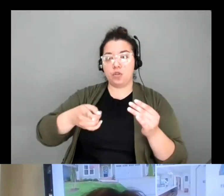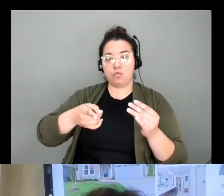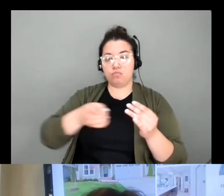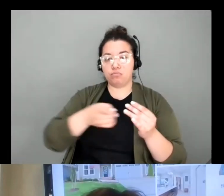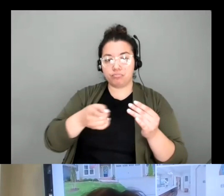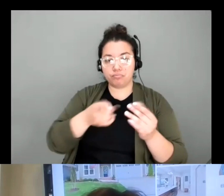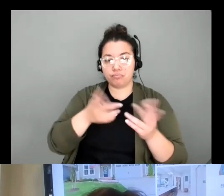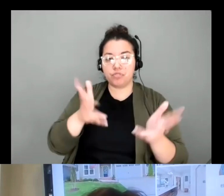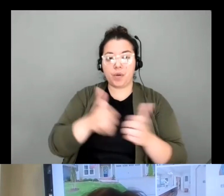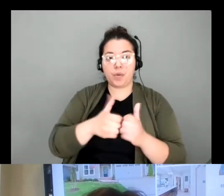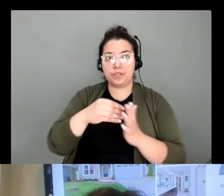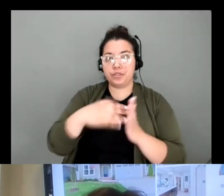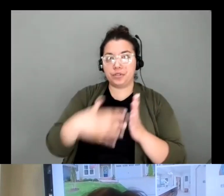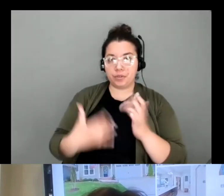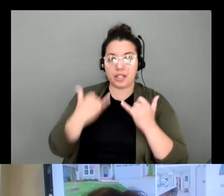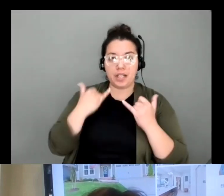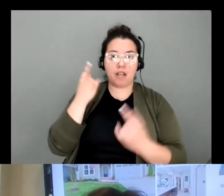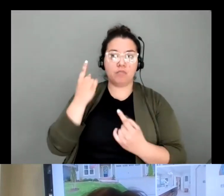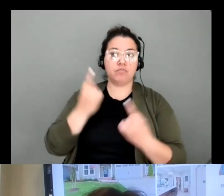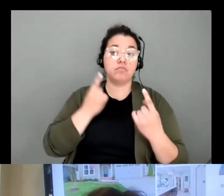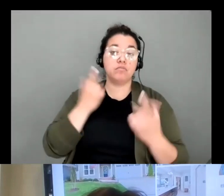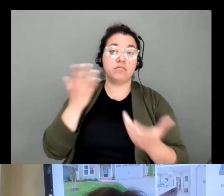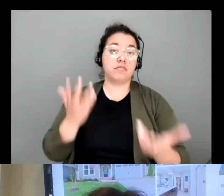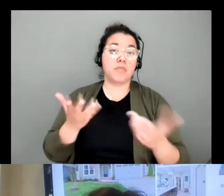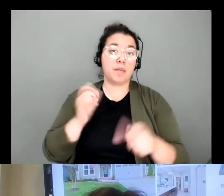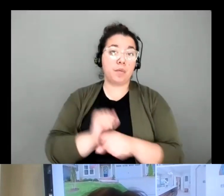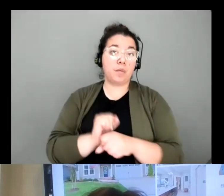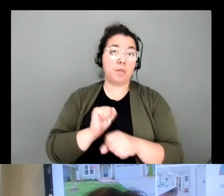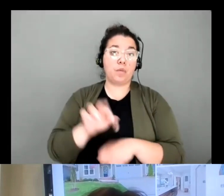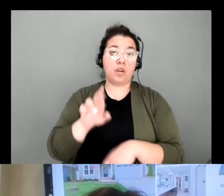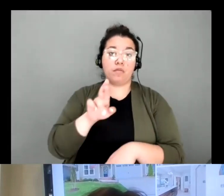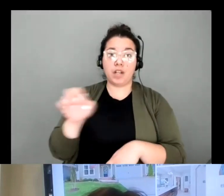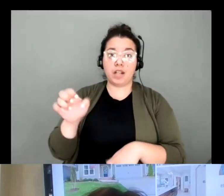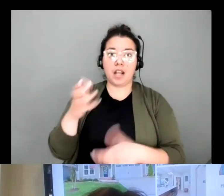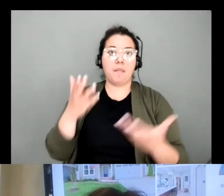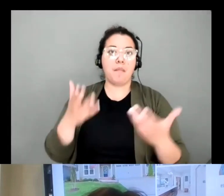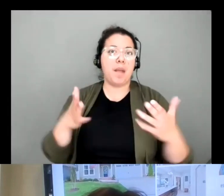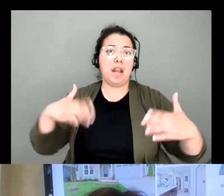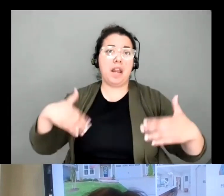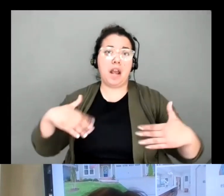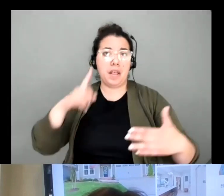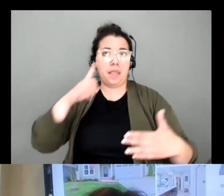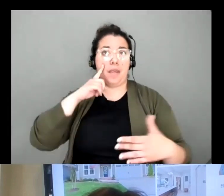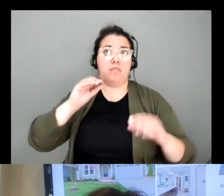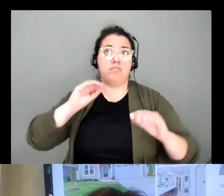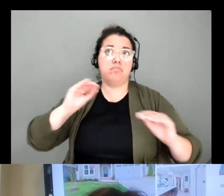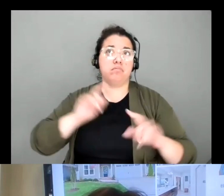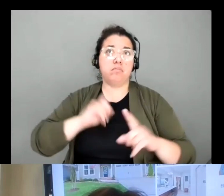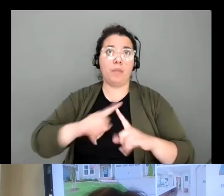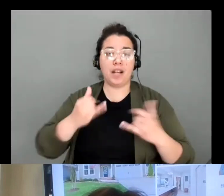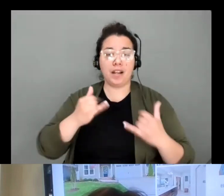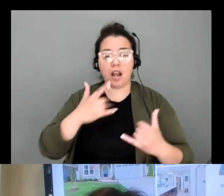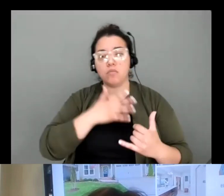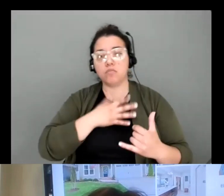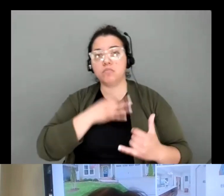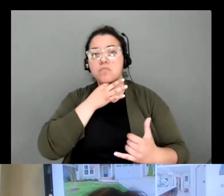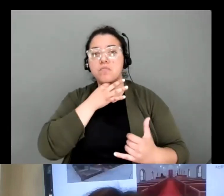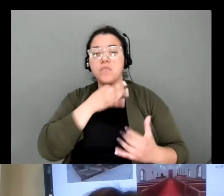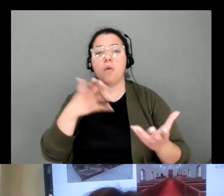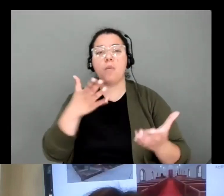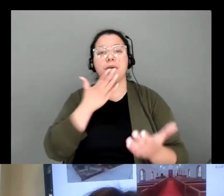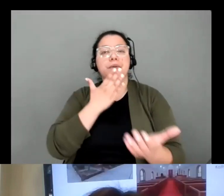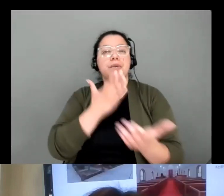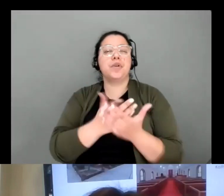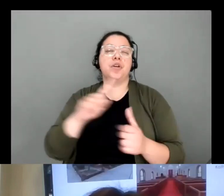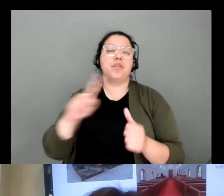are considering this career field, maybe they haven't even explored it at all yet, what would you say would be like a good first step in